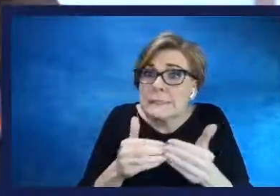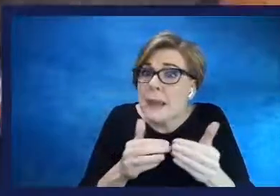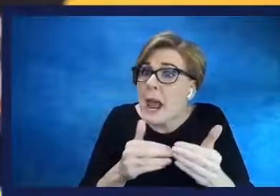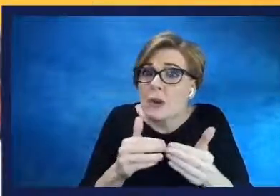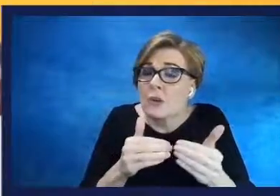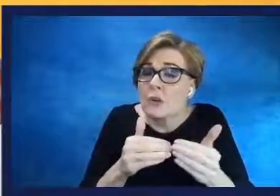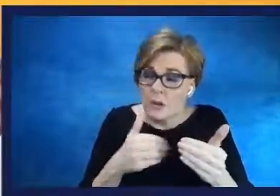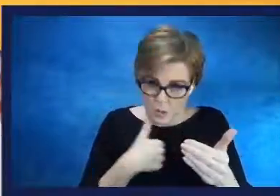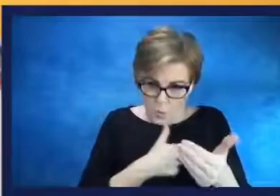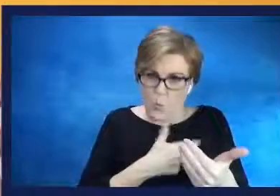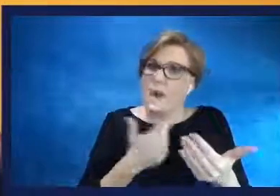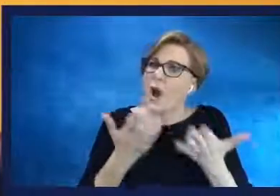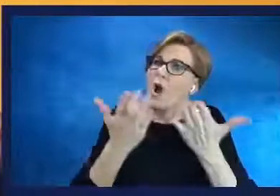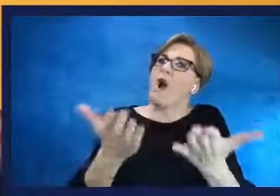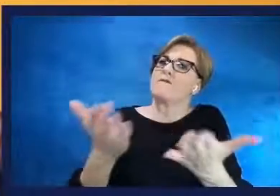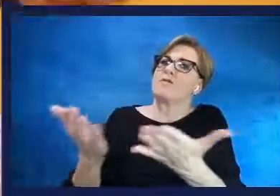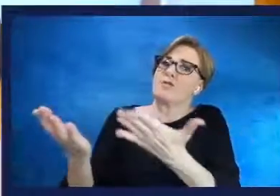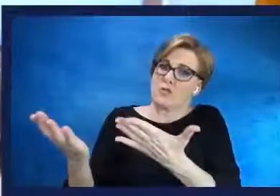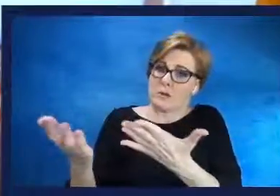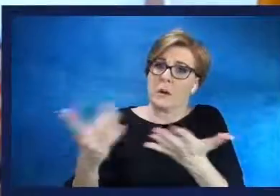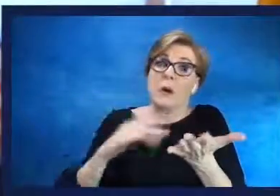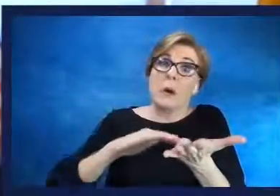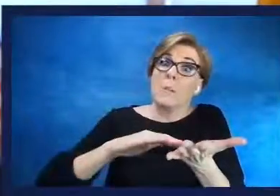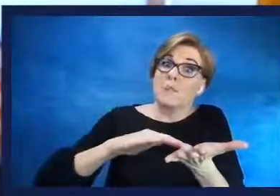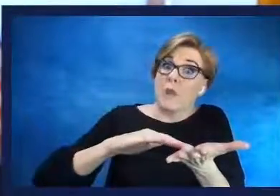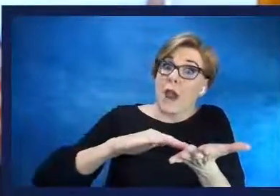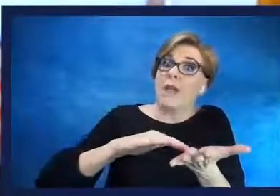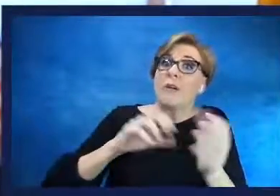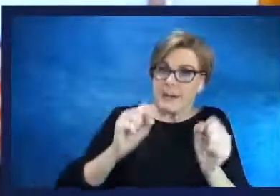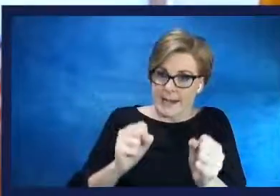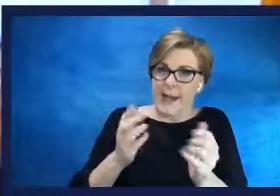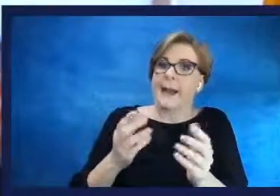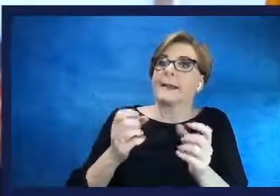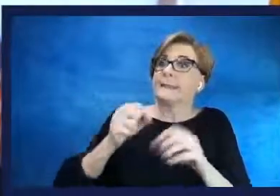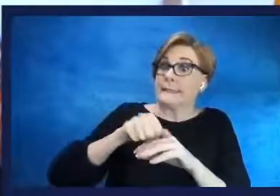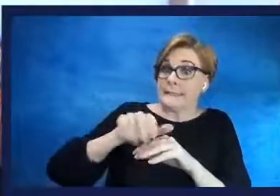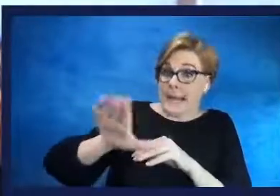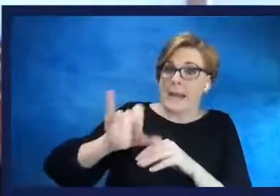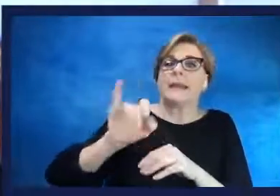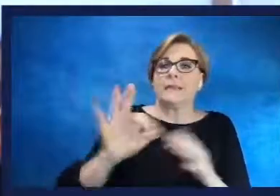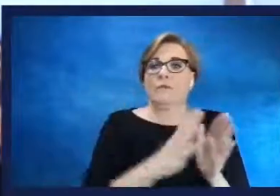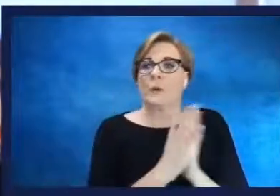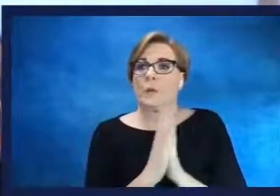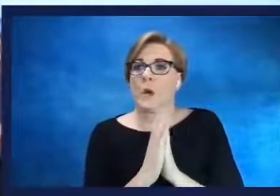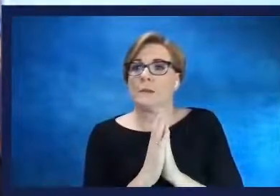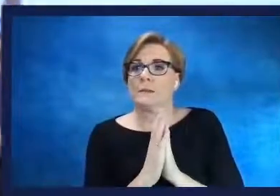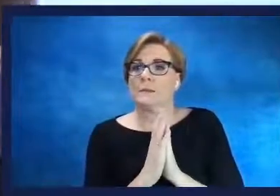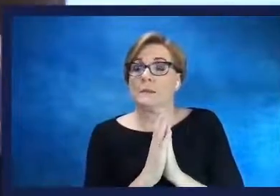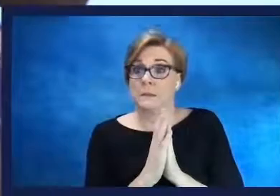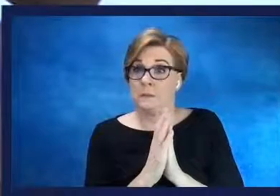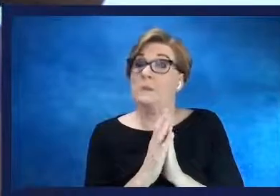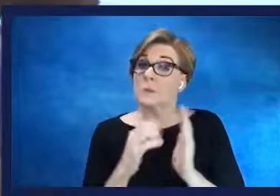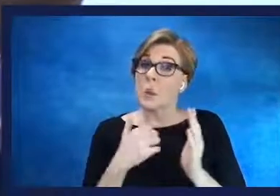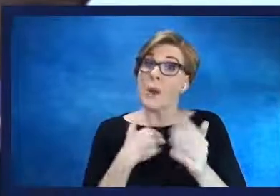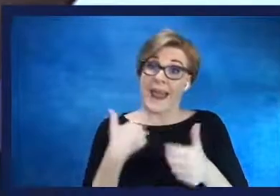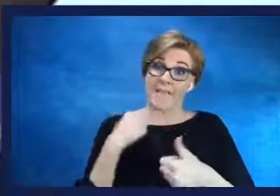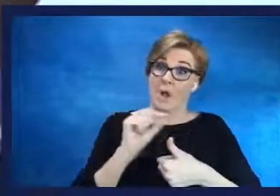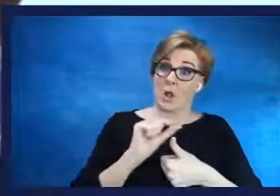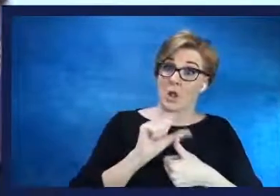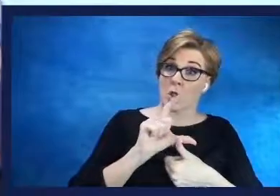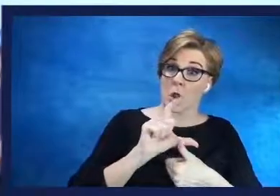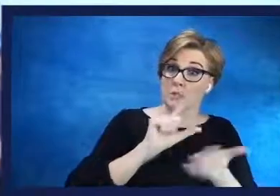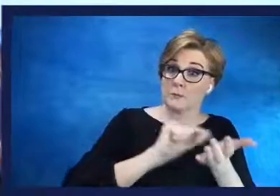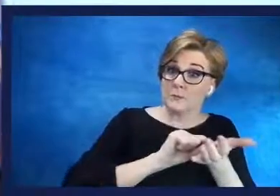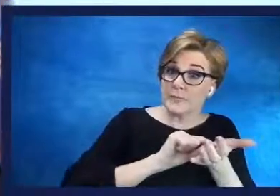can be mailed to a voter upon request. So these are options that we offer to the voter. These are options that